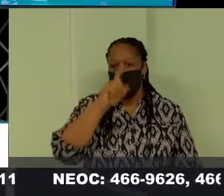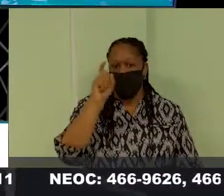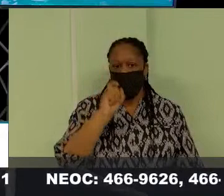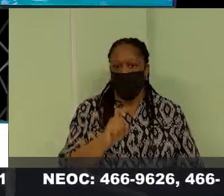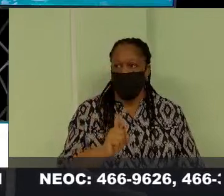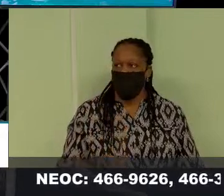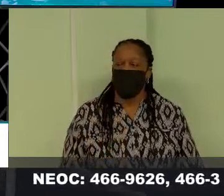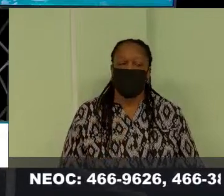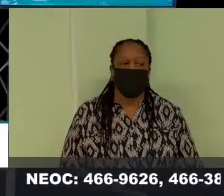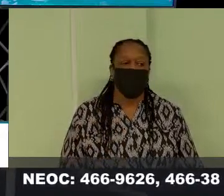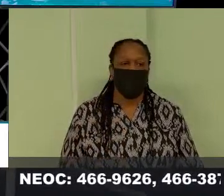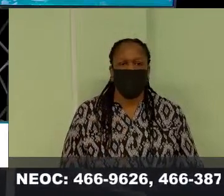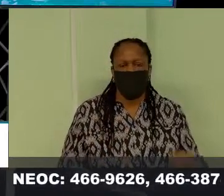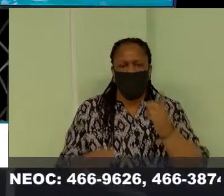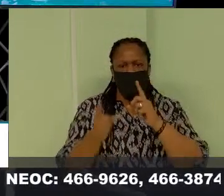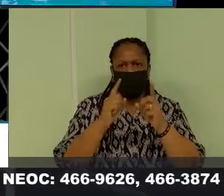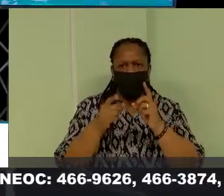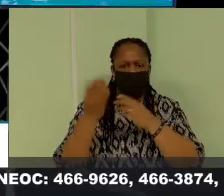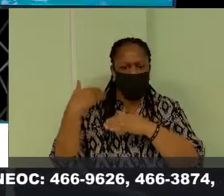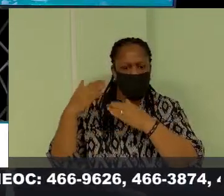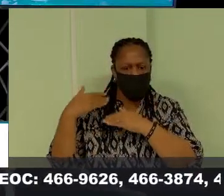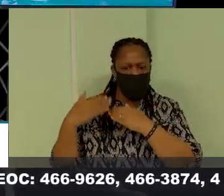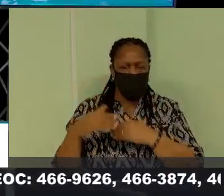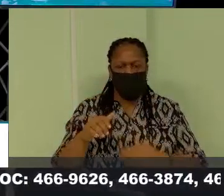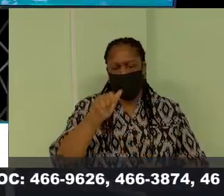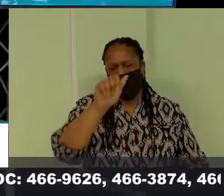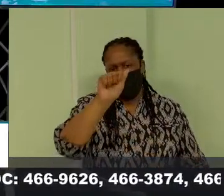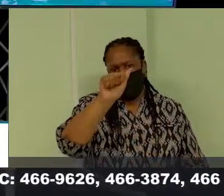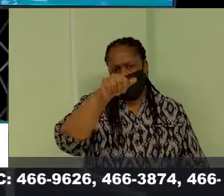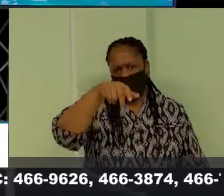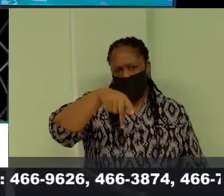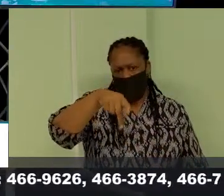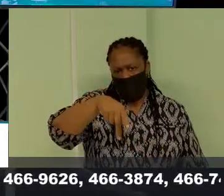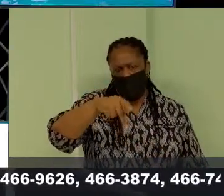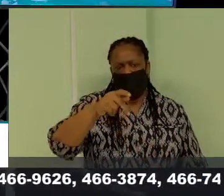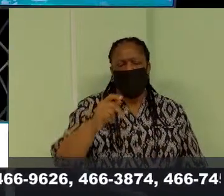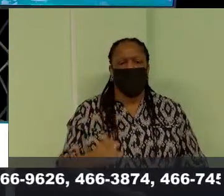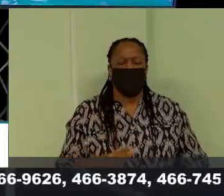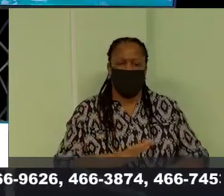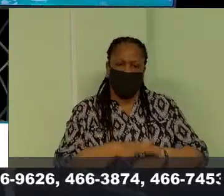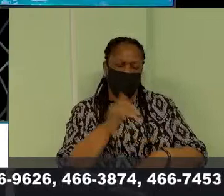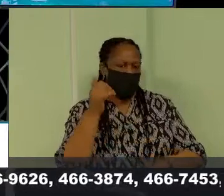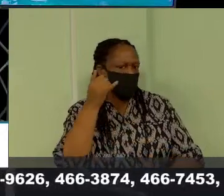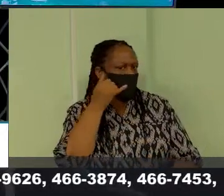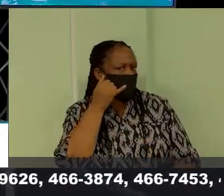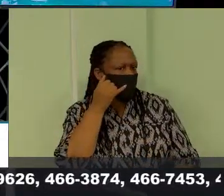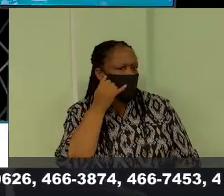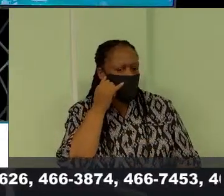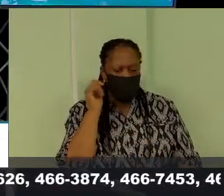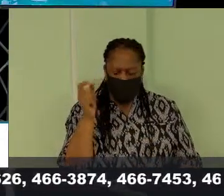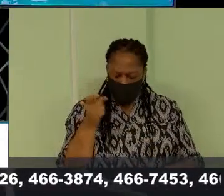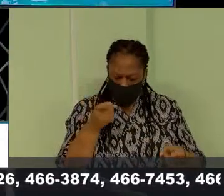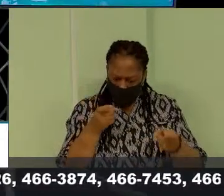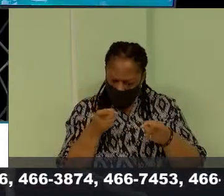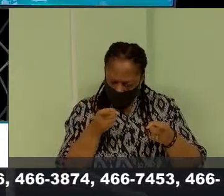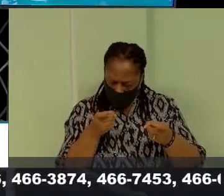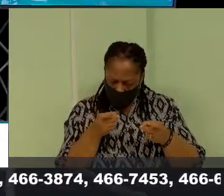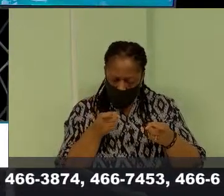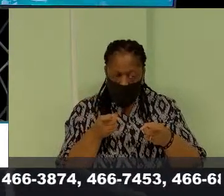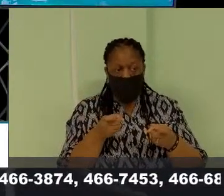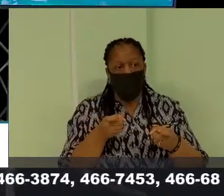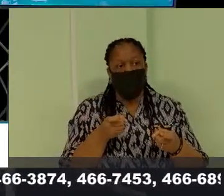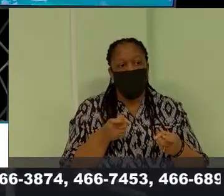app or tracker to monitor those who are entering the island. Is the government